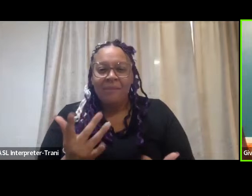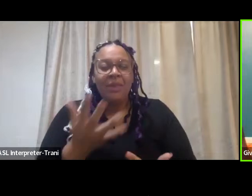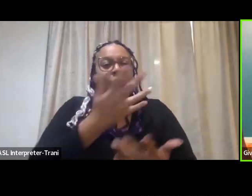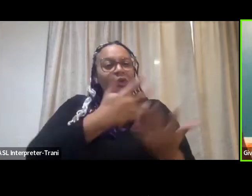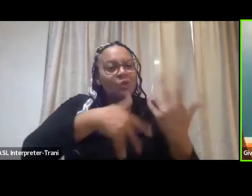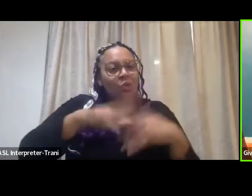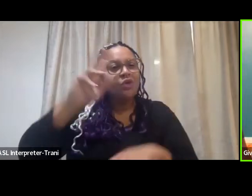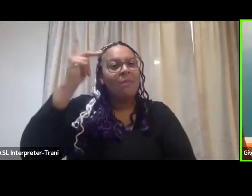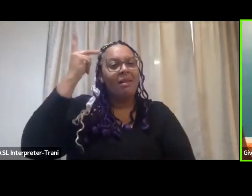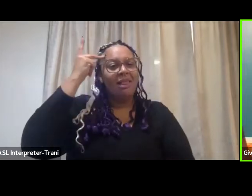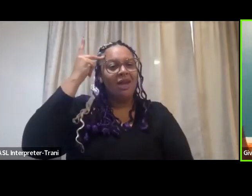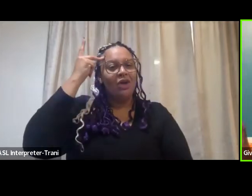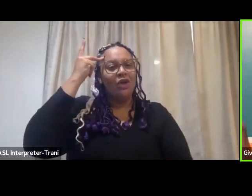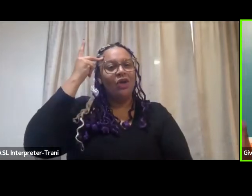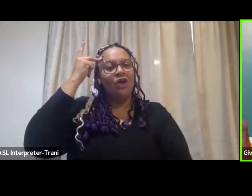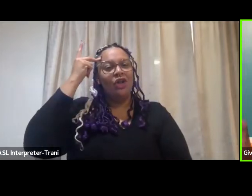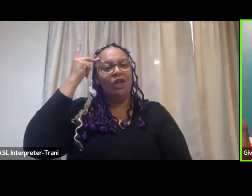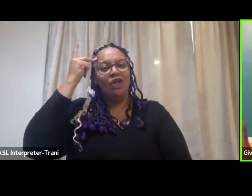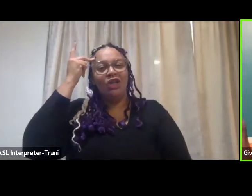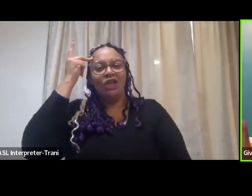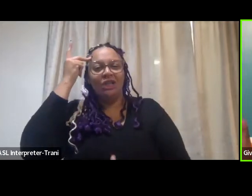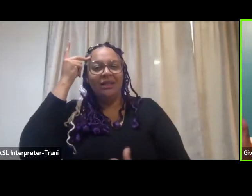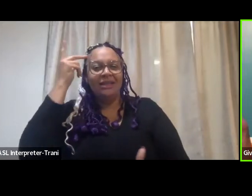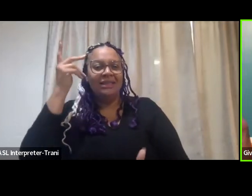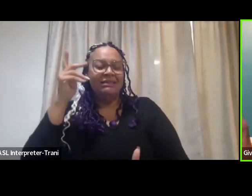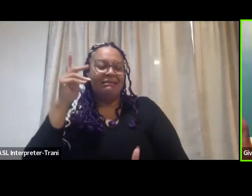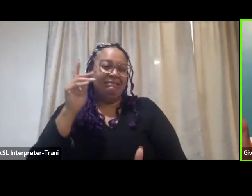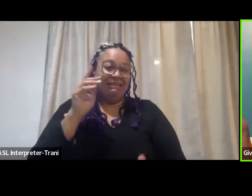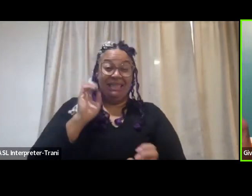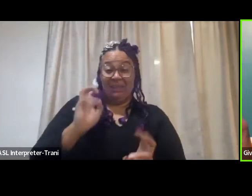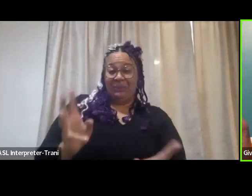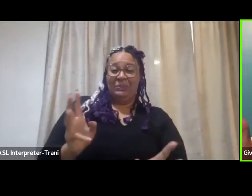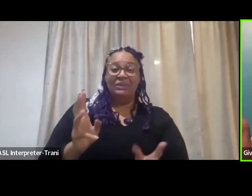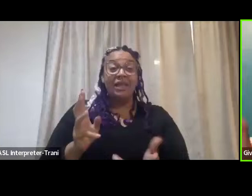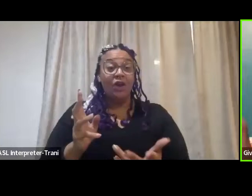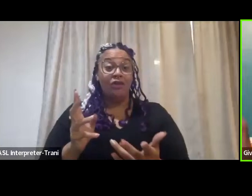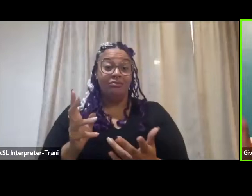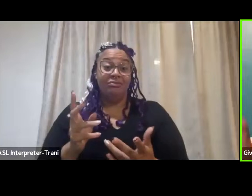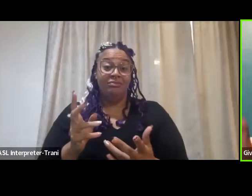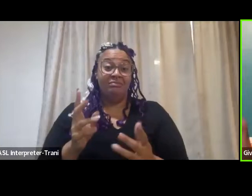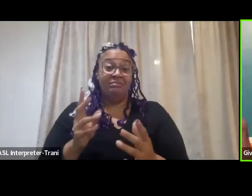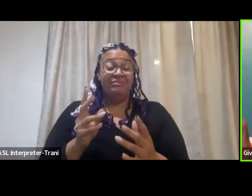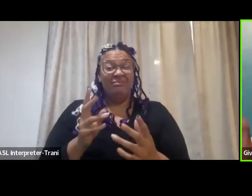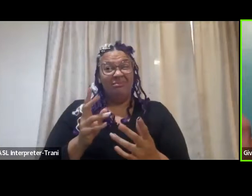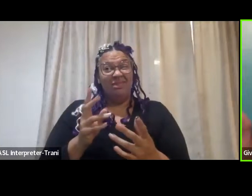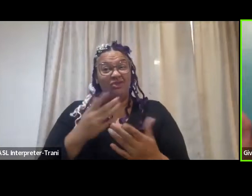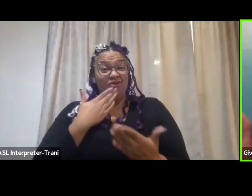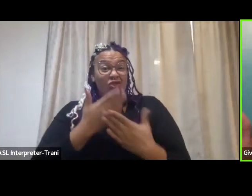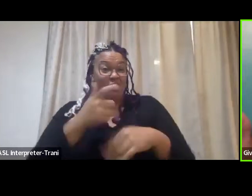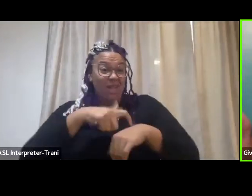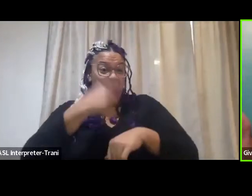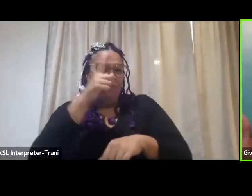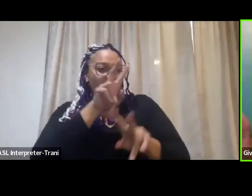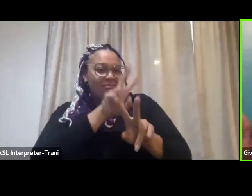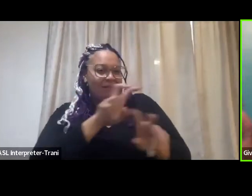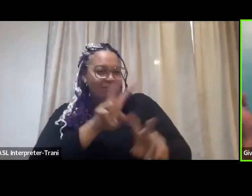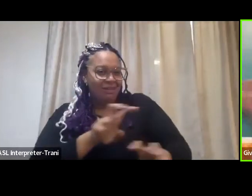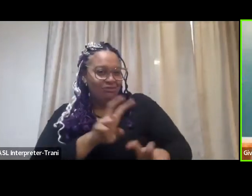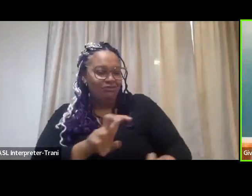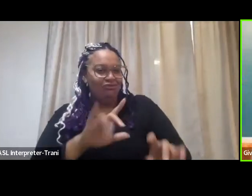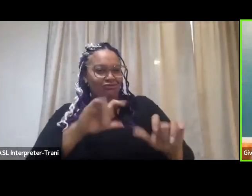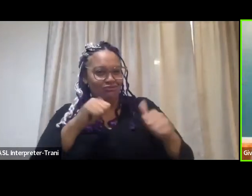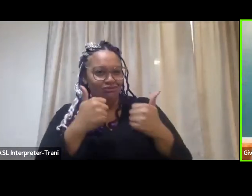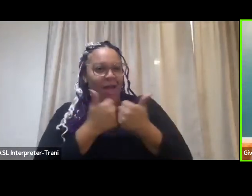socio-political ills that are prime for being dissected, deconstructed,